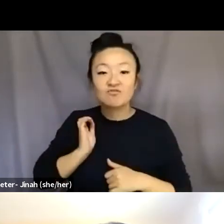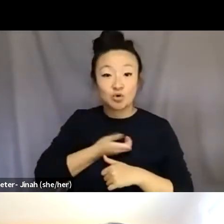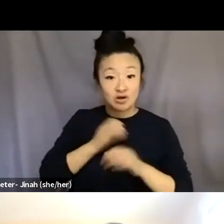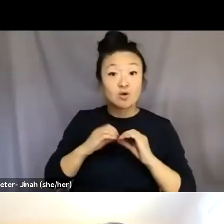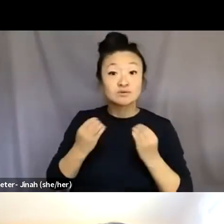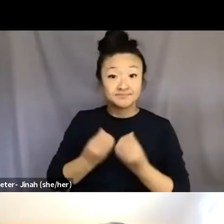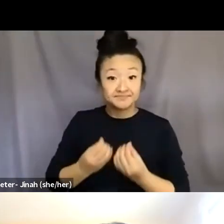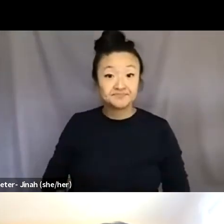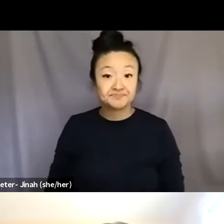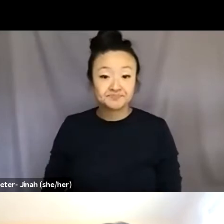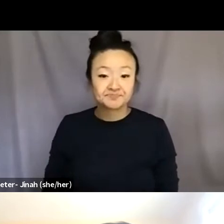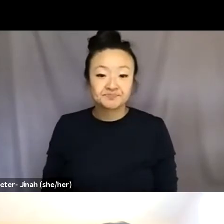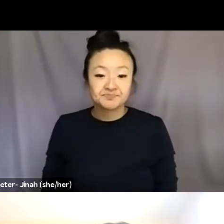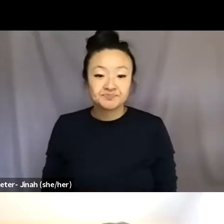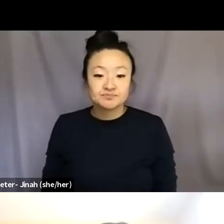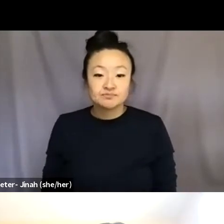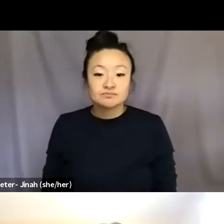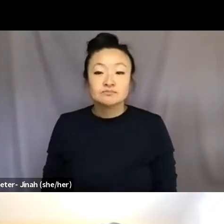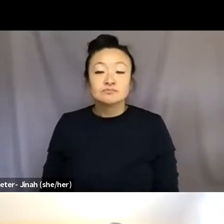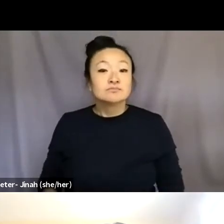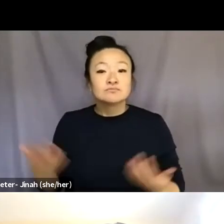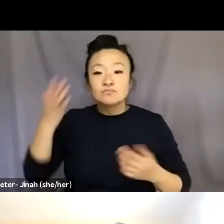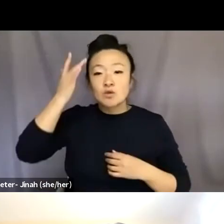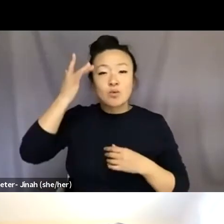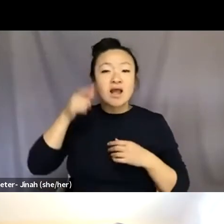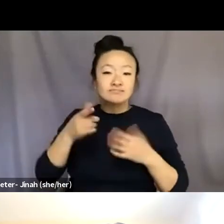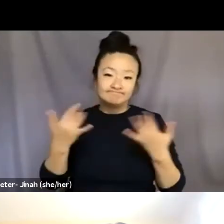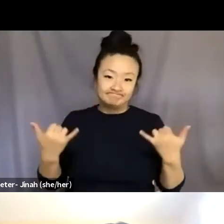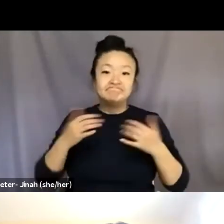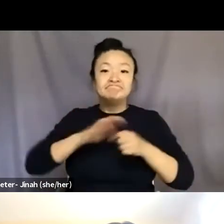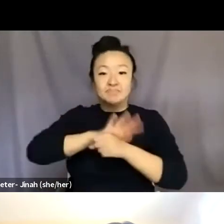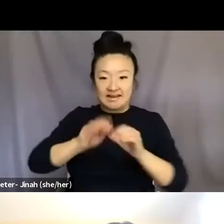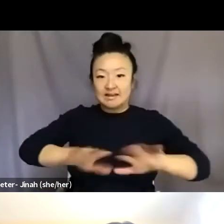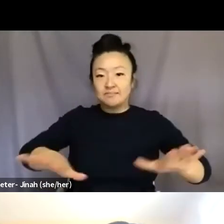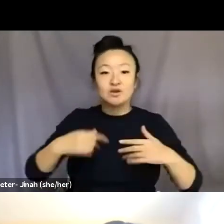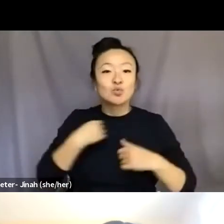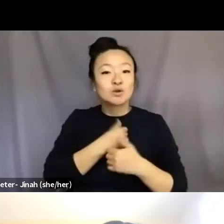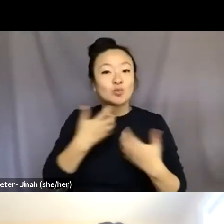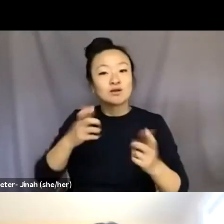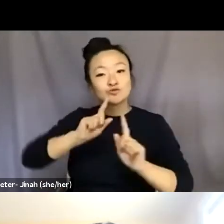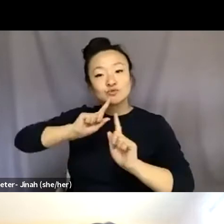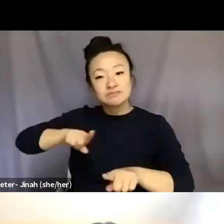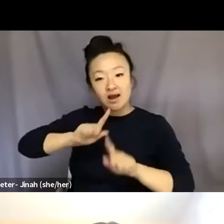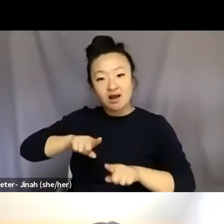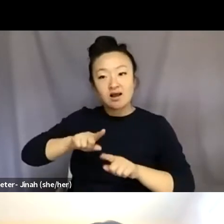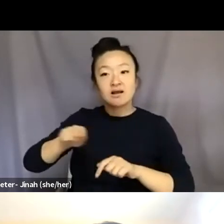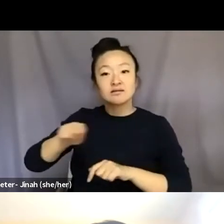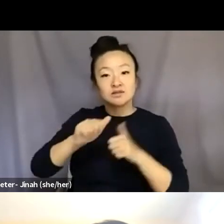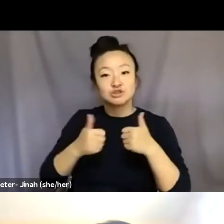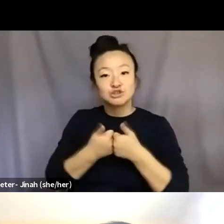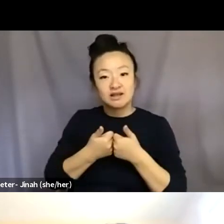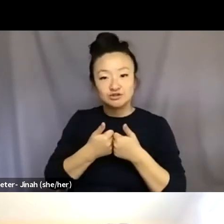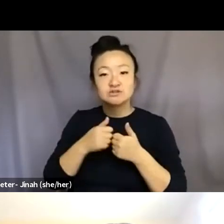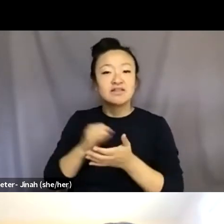organization. So I think that's due to the pandemic, we are responding to those challenges,